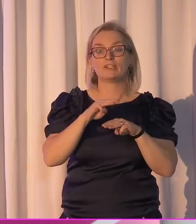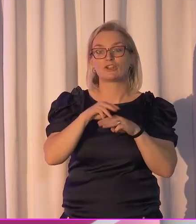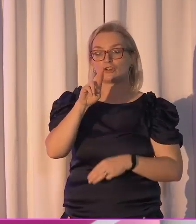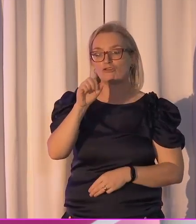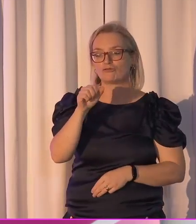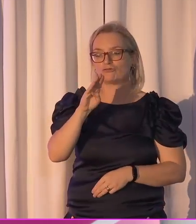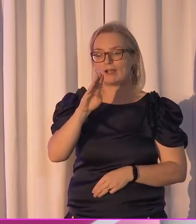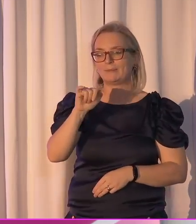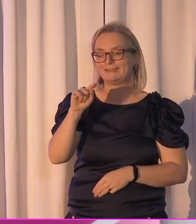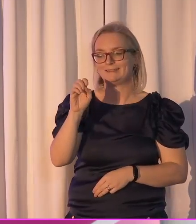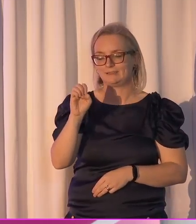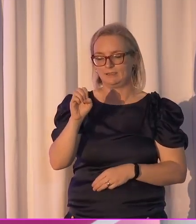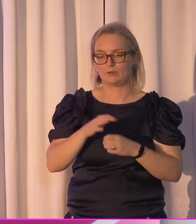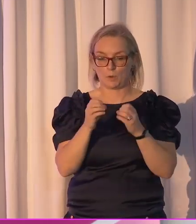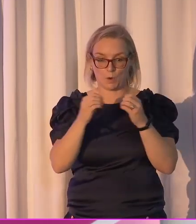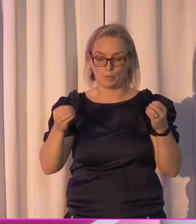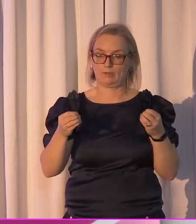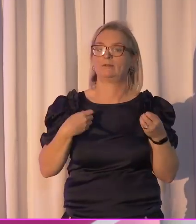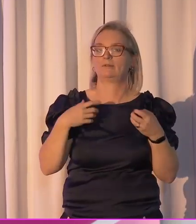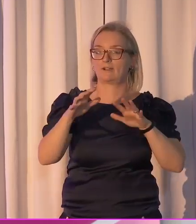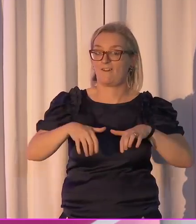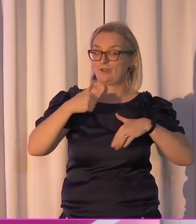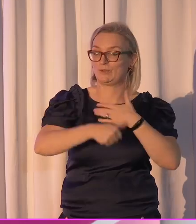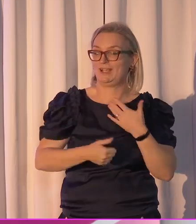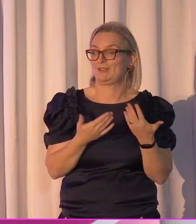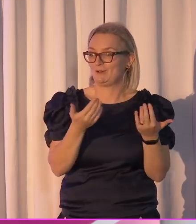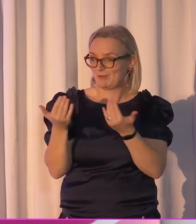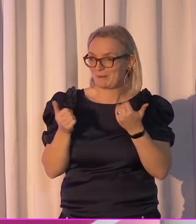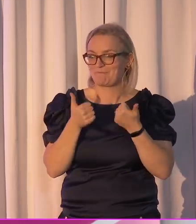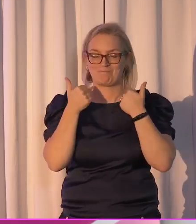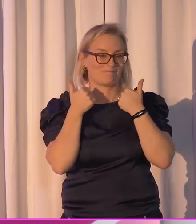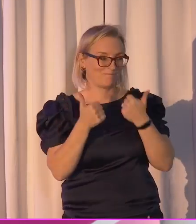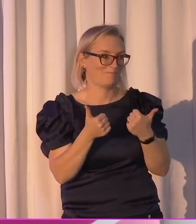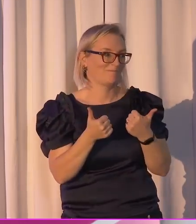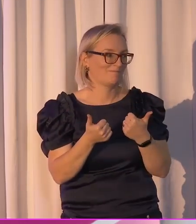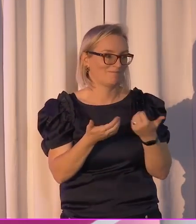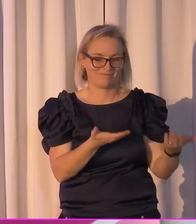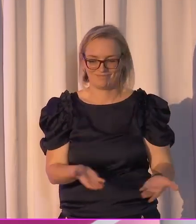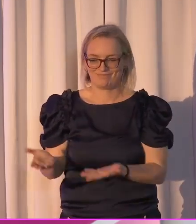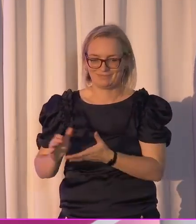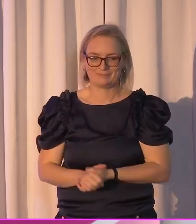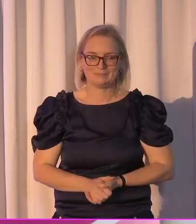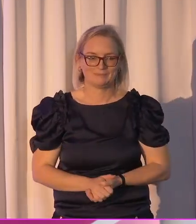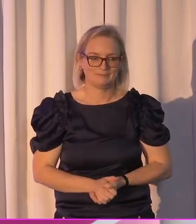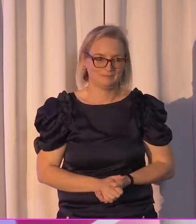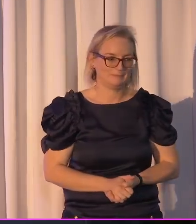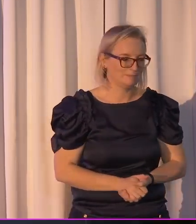conference here today. So please join me in welcoming Minister Rabbitte. The floor is yours.